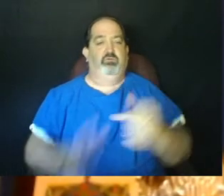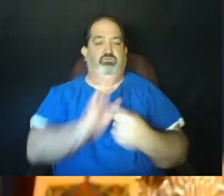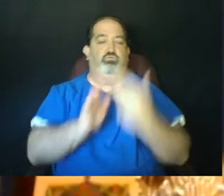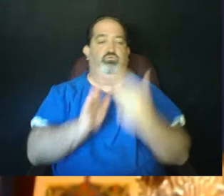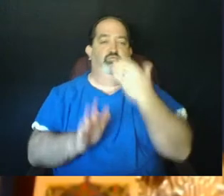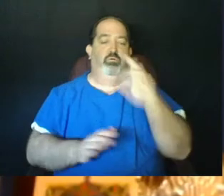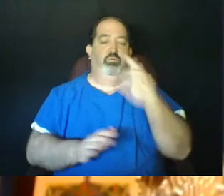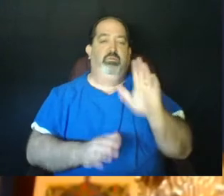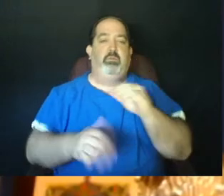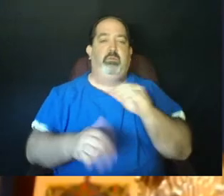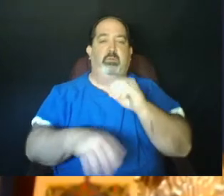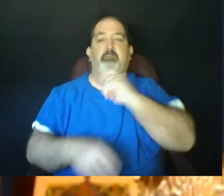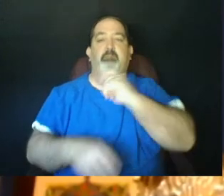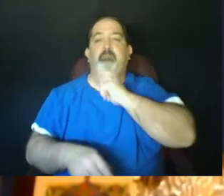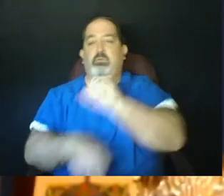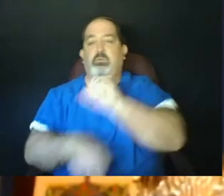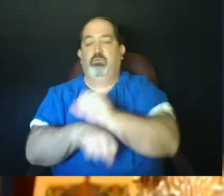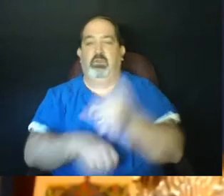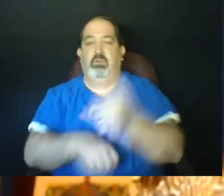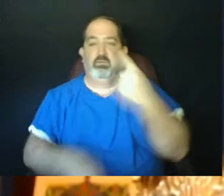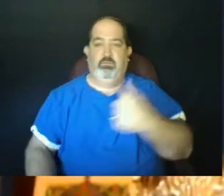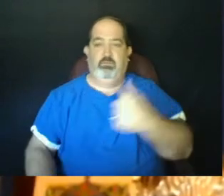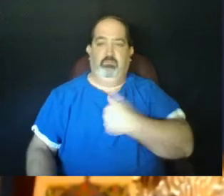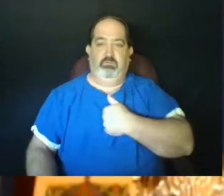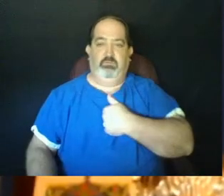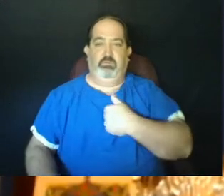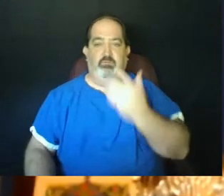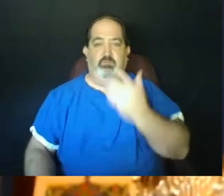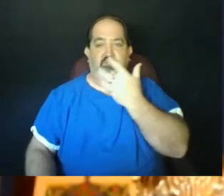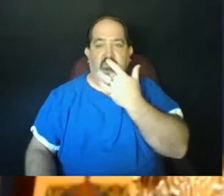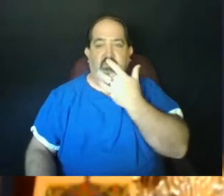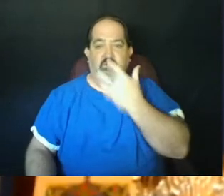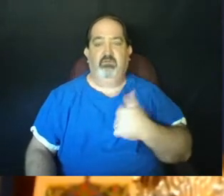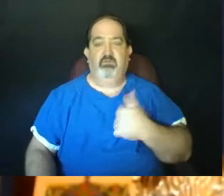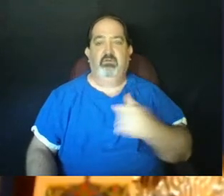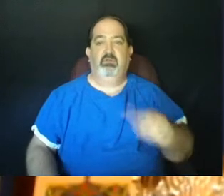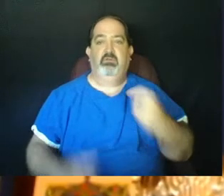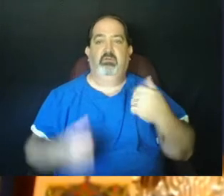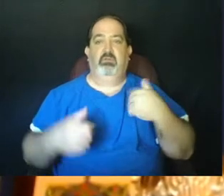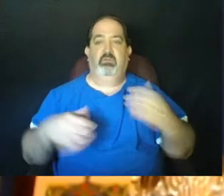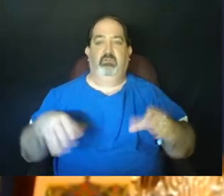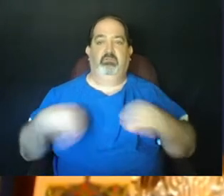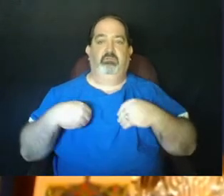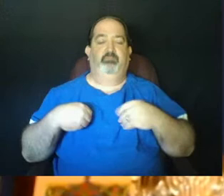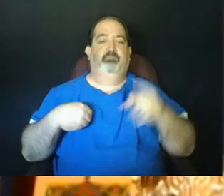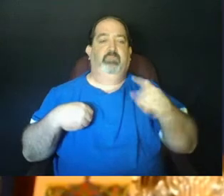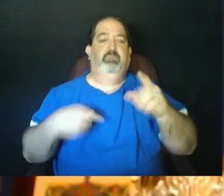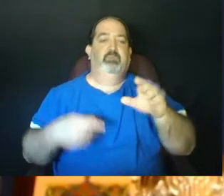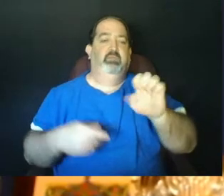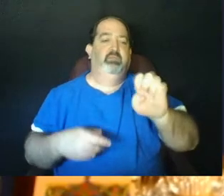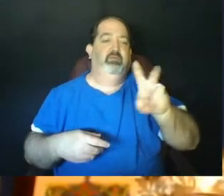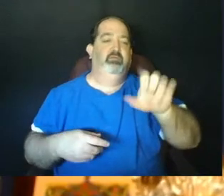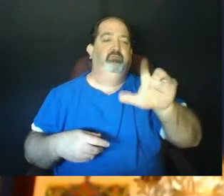and of great note to myself personally, she has dauntlessly taken on the task of being an event steward for our